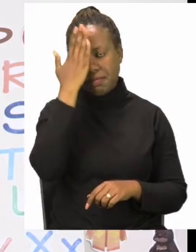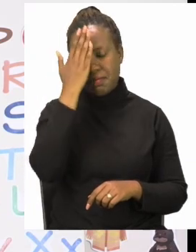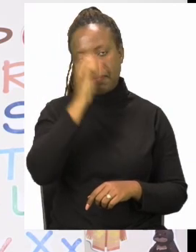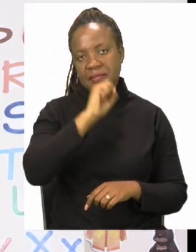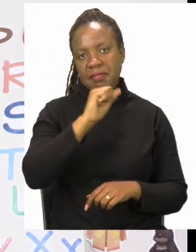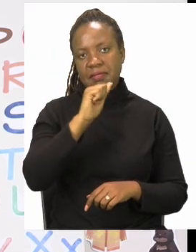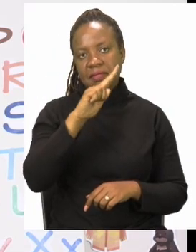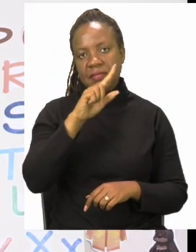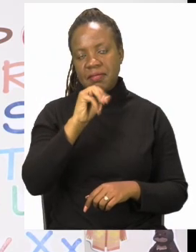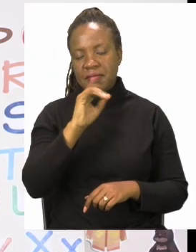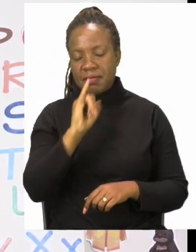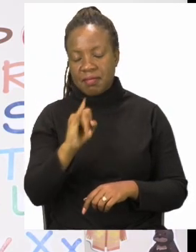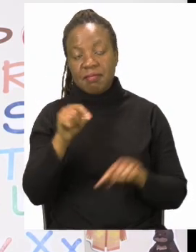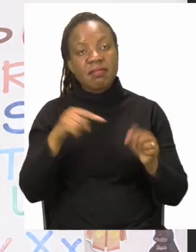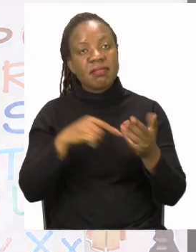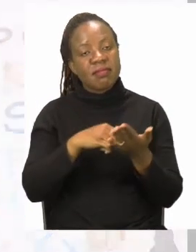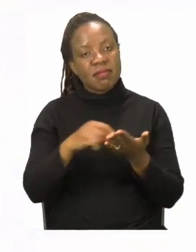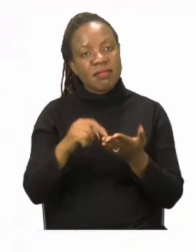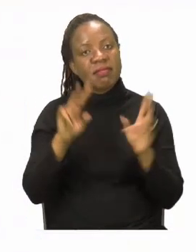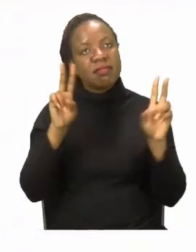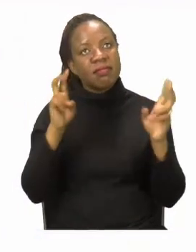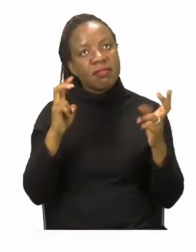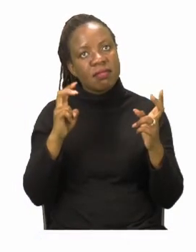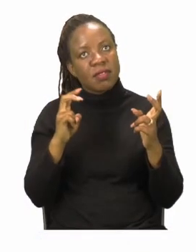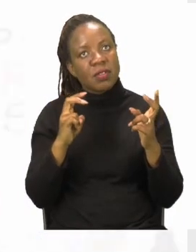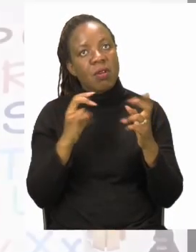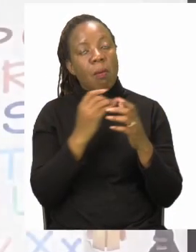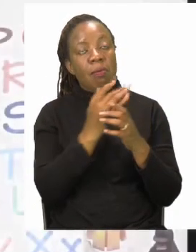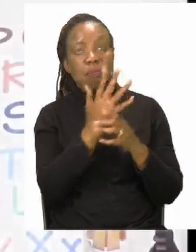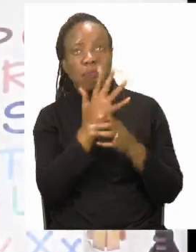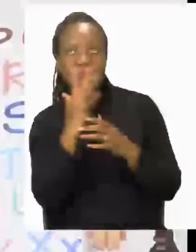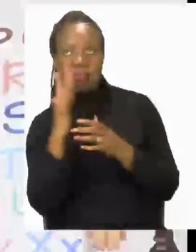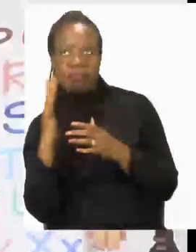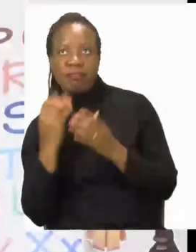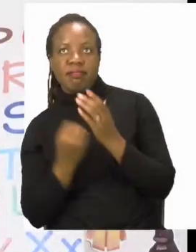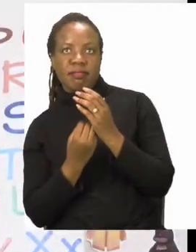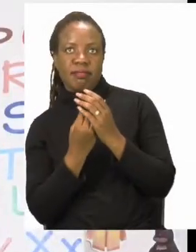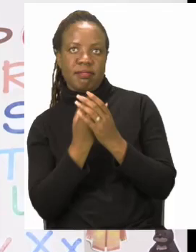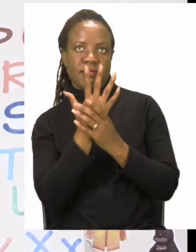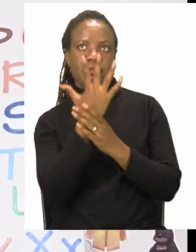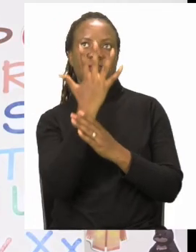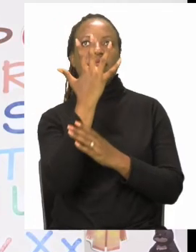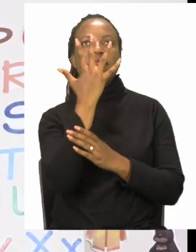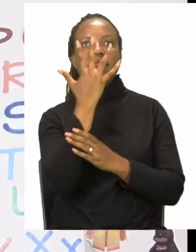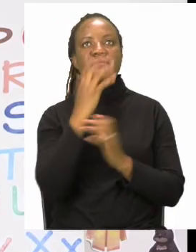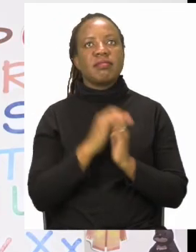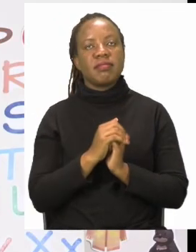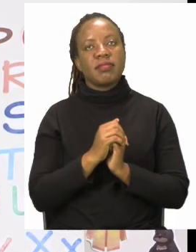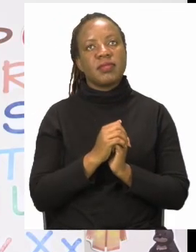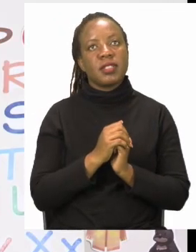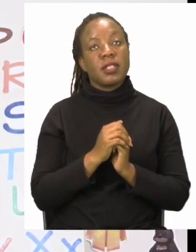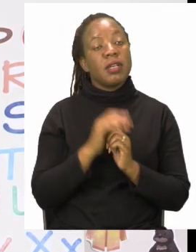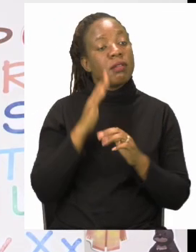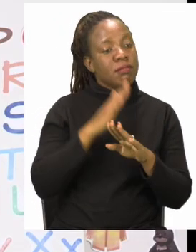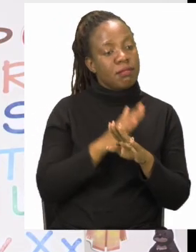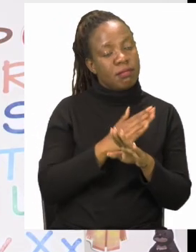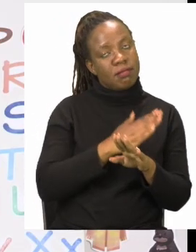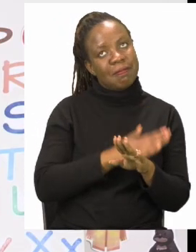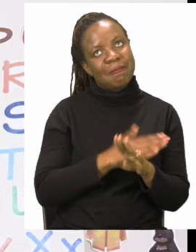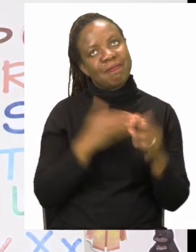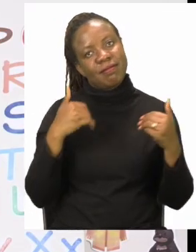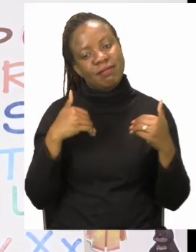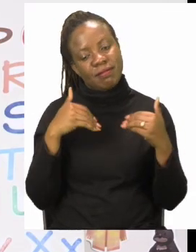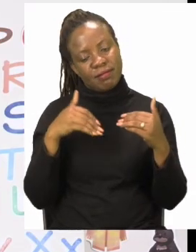is plants and growth. Now everyone, before we start with our lesson for